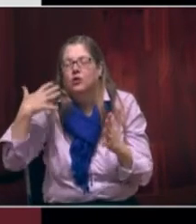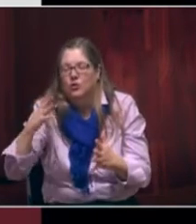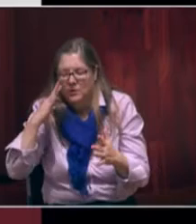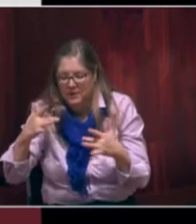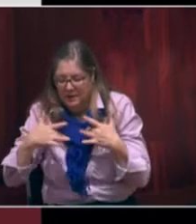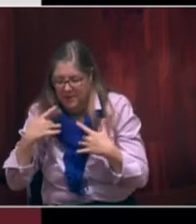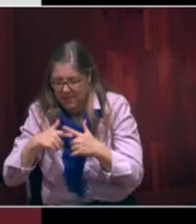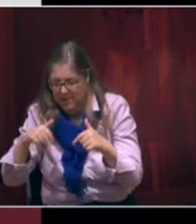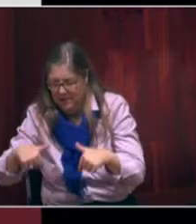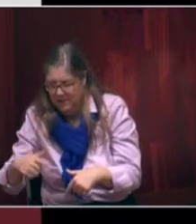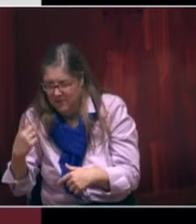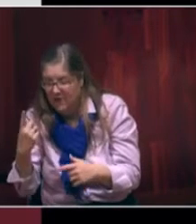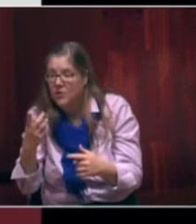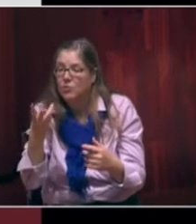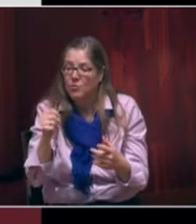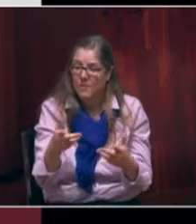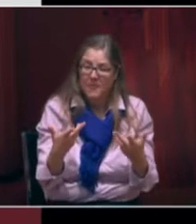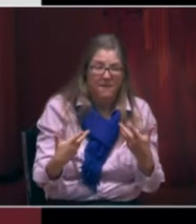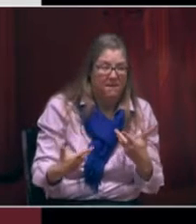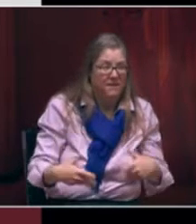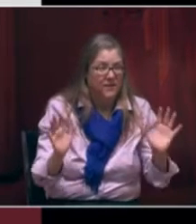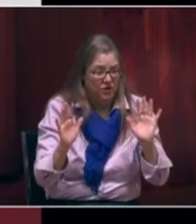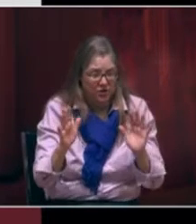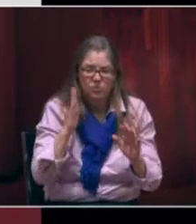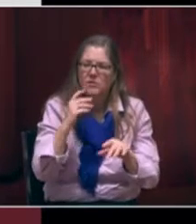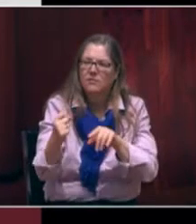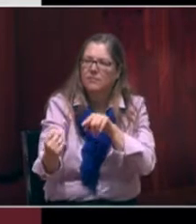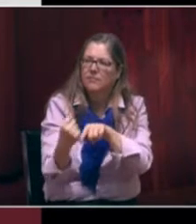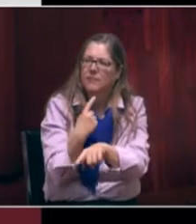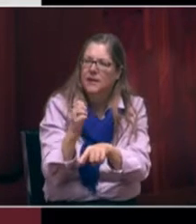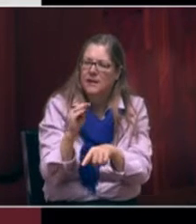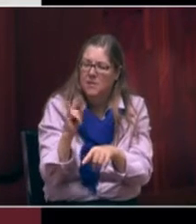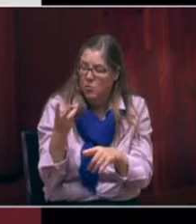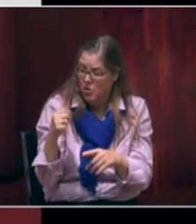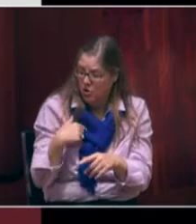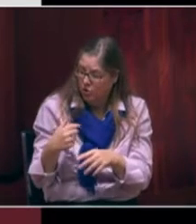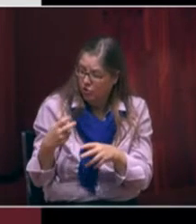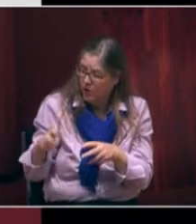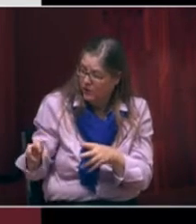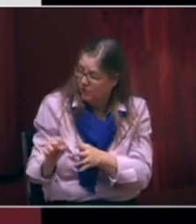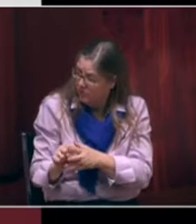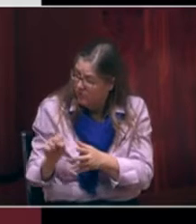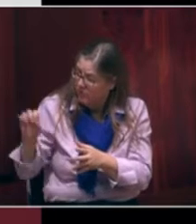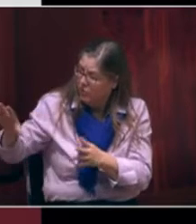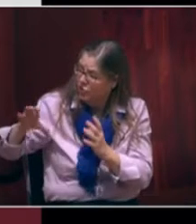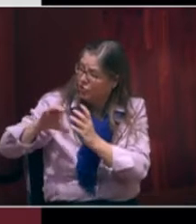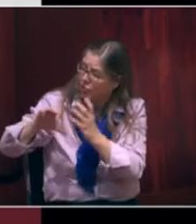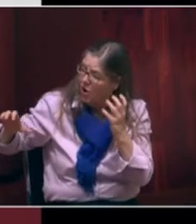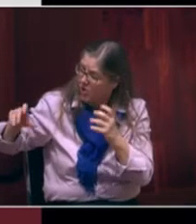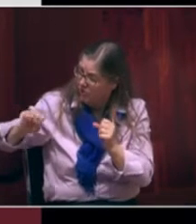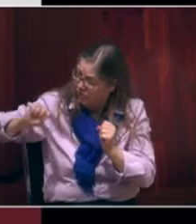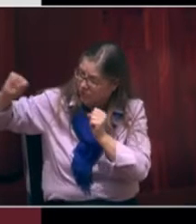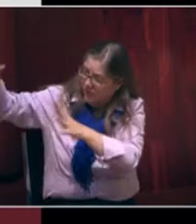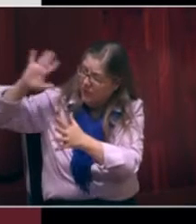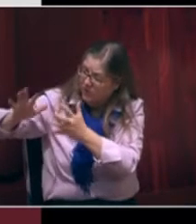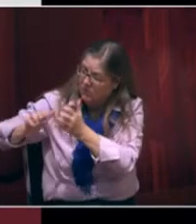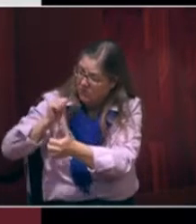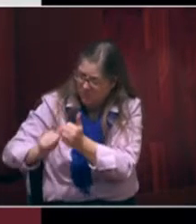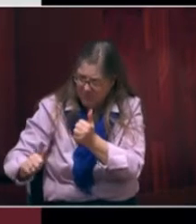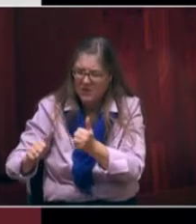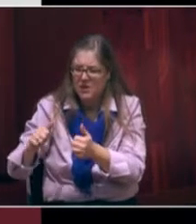Disposal completed, you'd actually get an email when that transfer left our dock for the disposal mill. So you'd